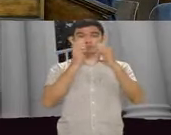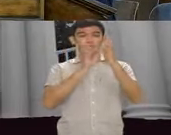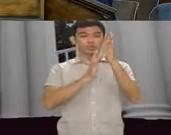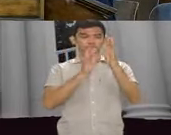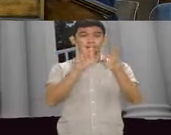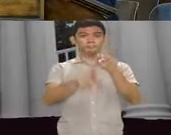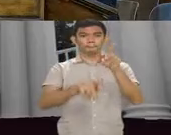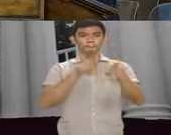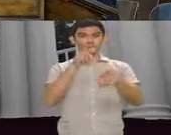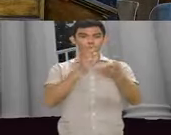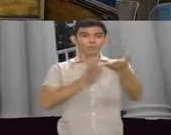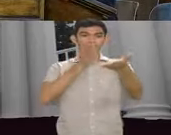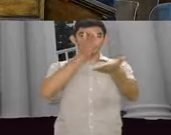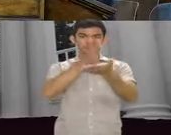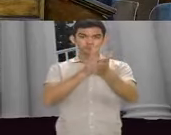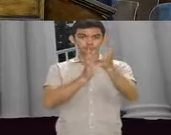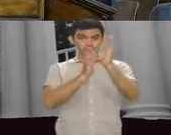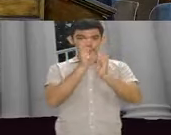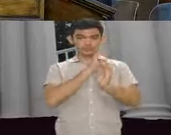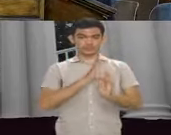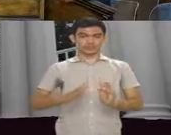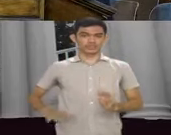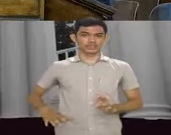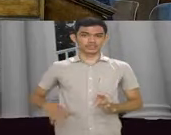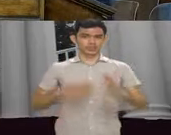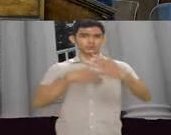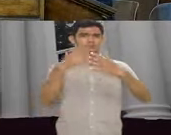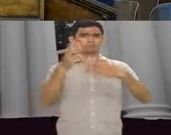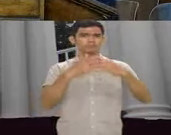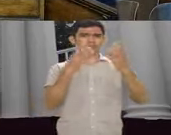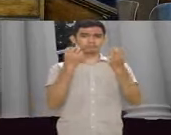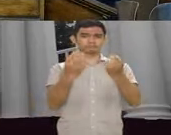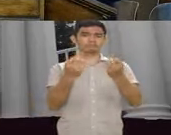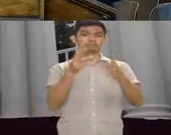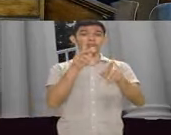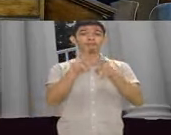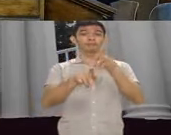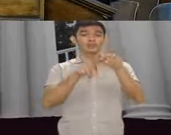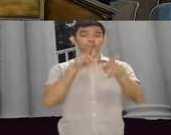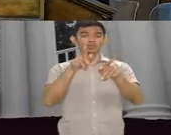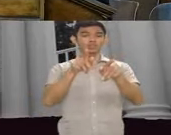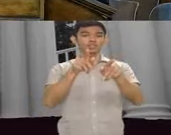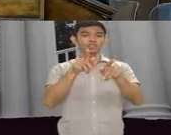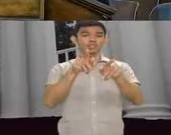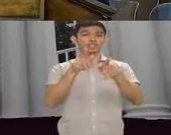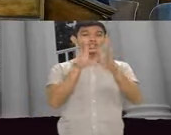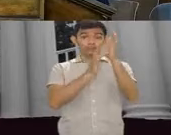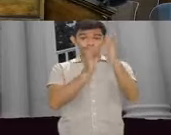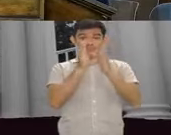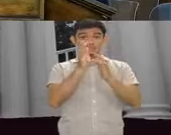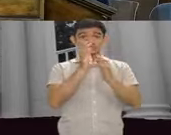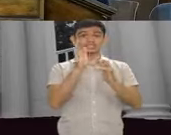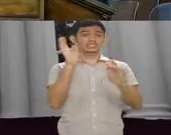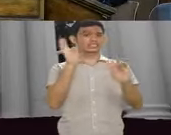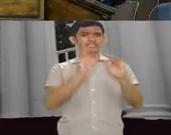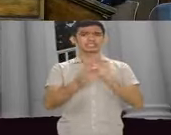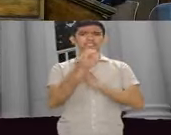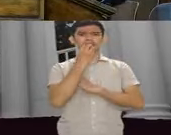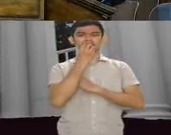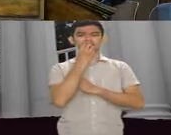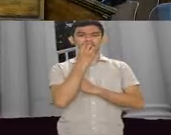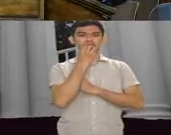people come to him. And maski niana sa kadaghan sa mga tao, di siya makakaon, wa siya